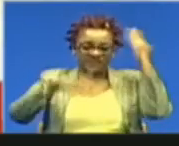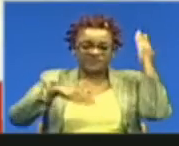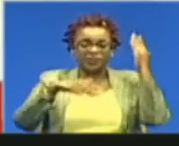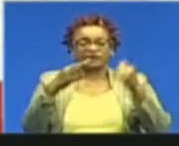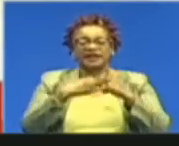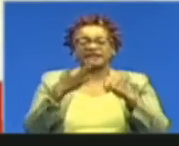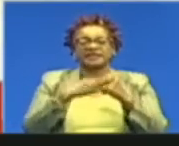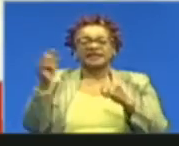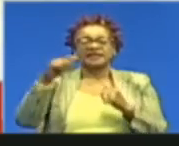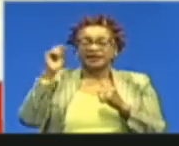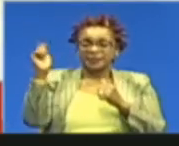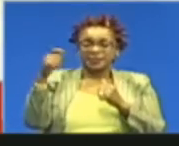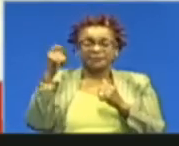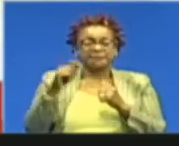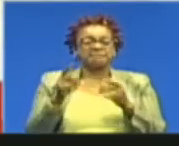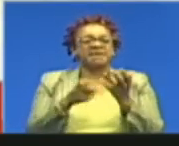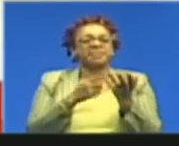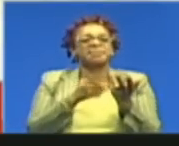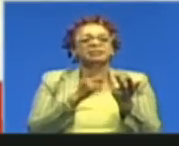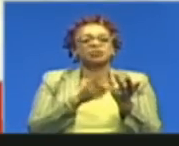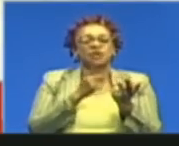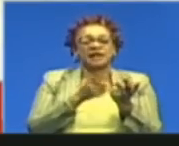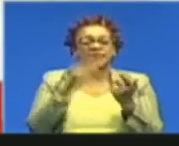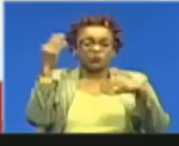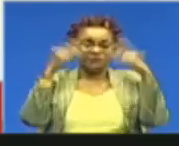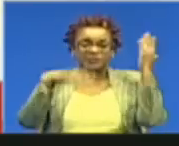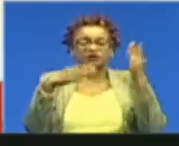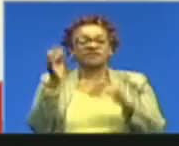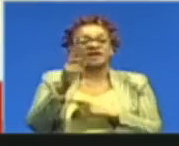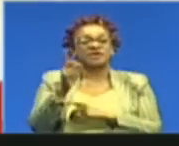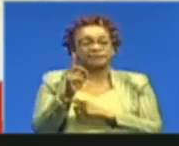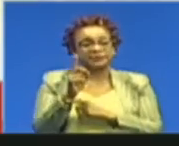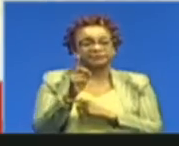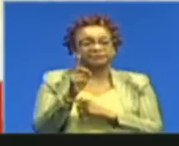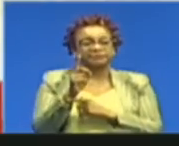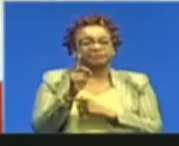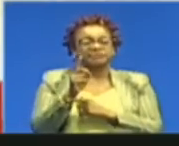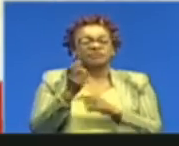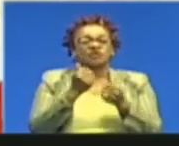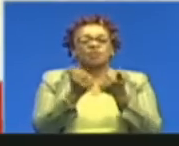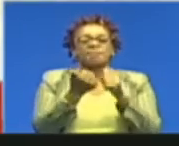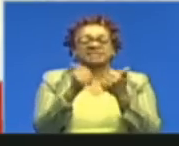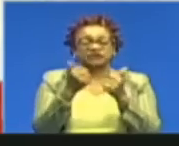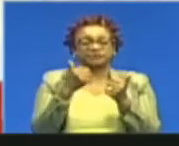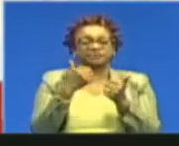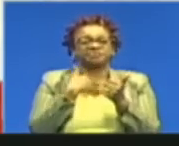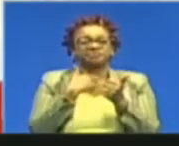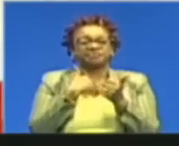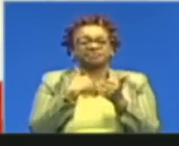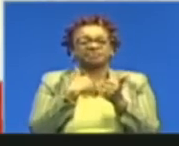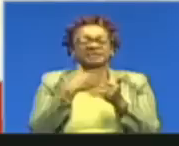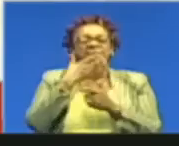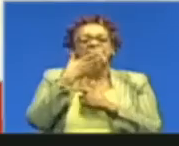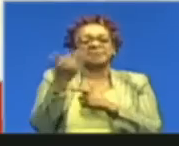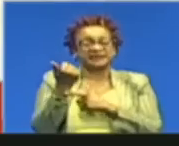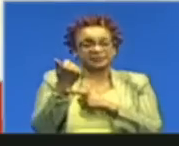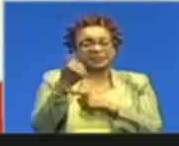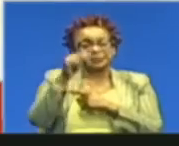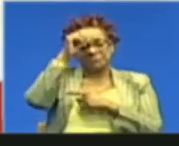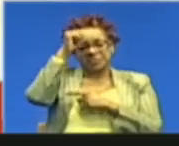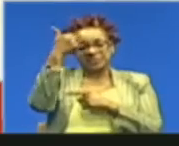Kenya Mathematical Olympiad at the University of Nairobi. Now, the competition seeks out the country's best and brightest